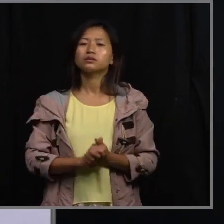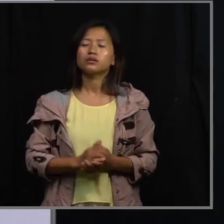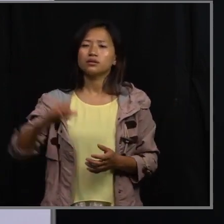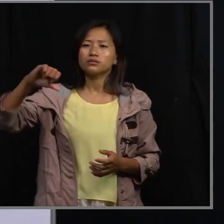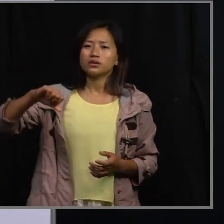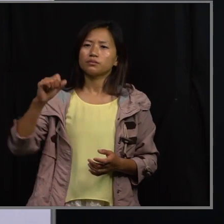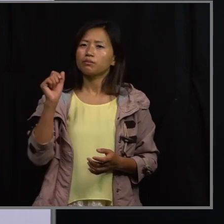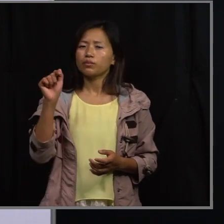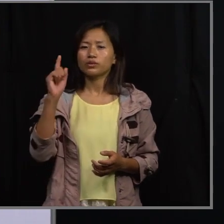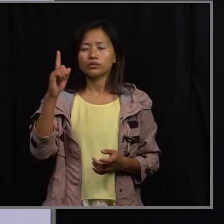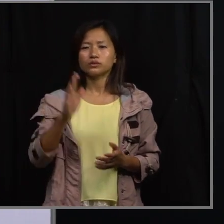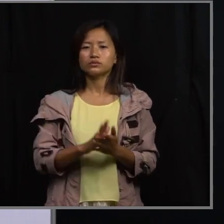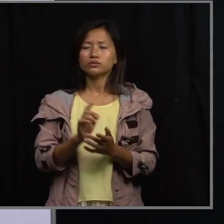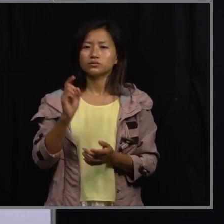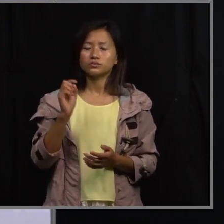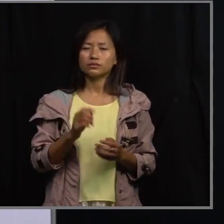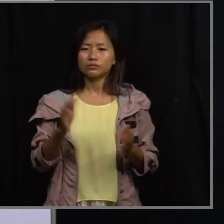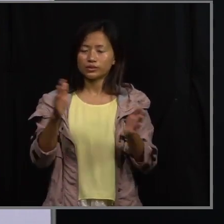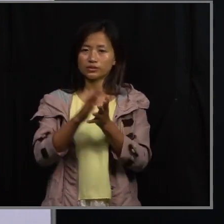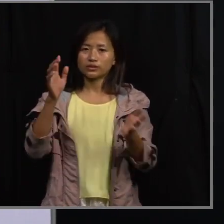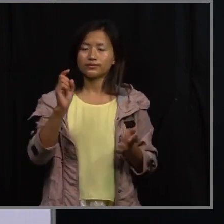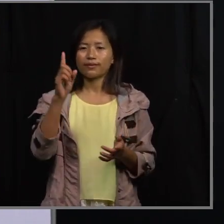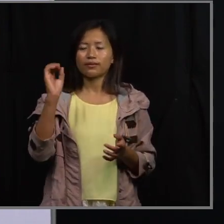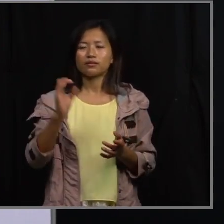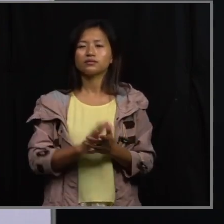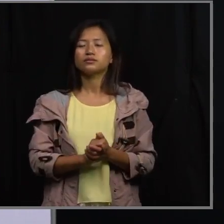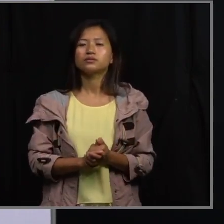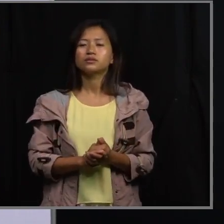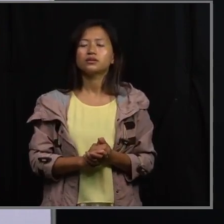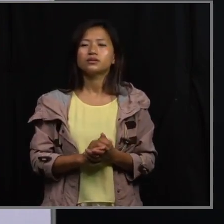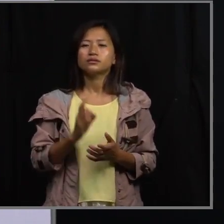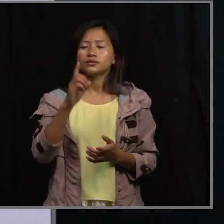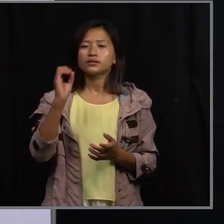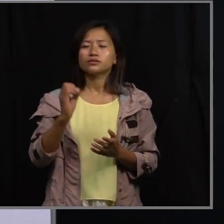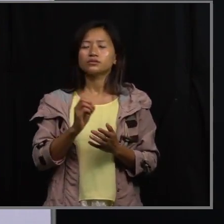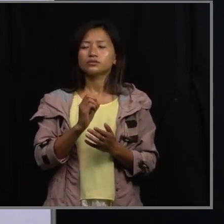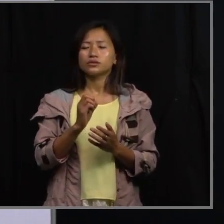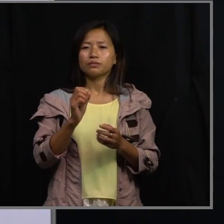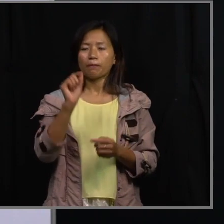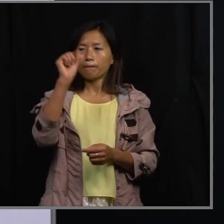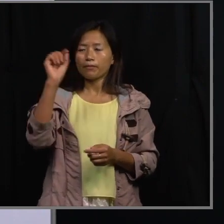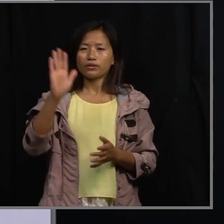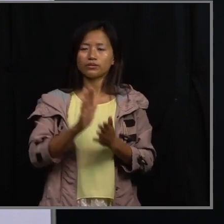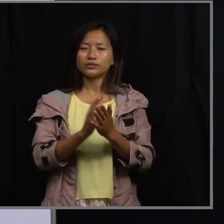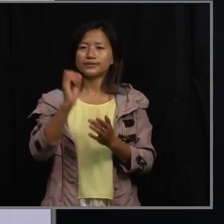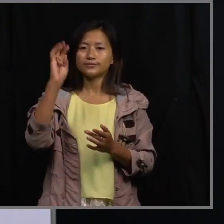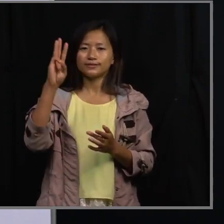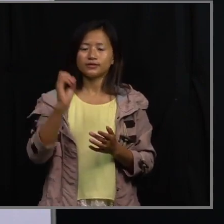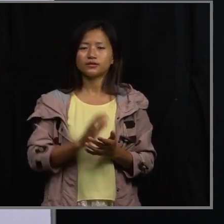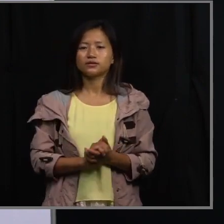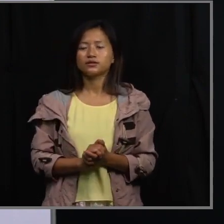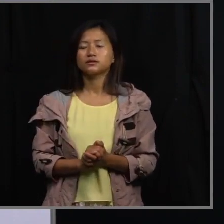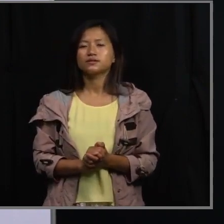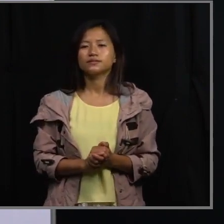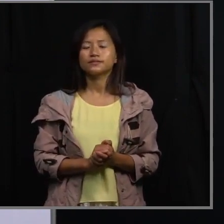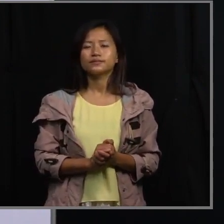very close to 10, so I can take this 10, when I take this 10, it becomes 10 to the power minus 30 So for that reason here, I'm writing 10 to the power minus